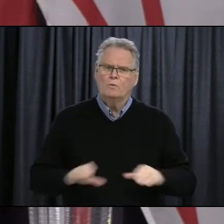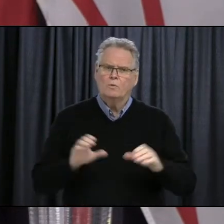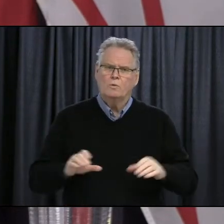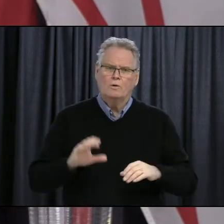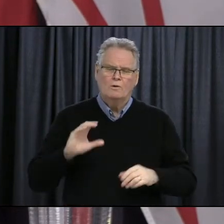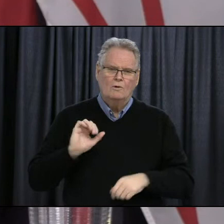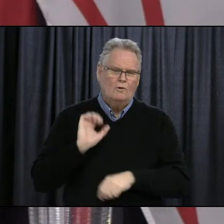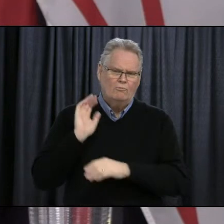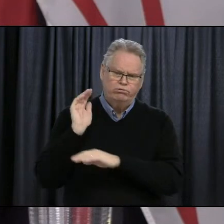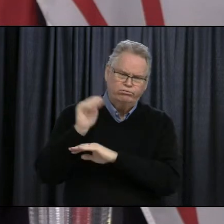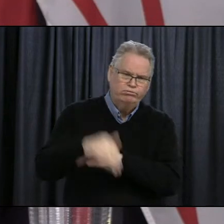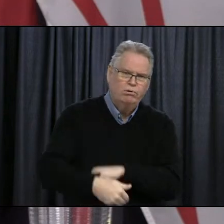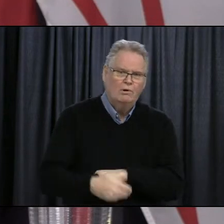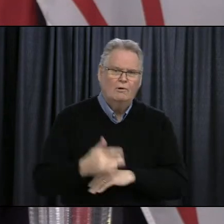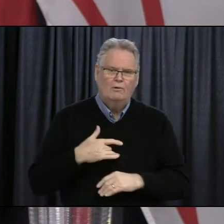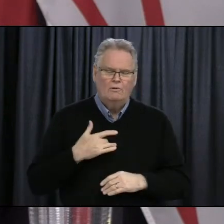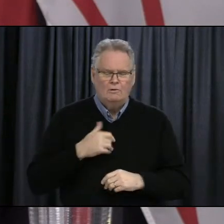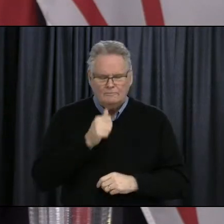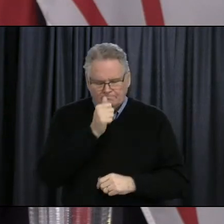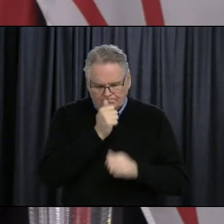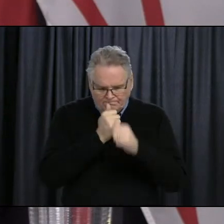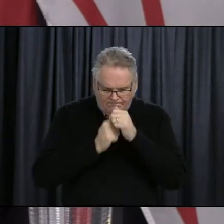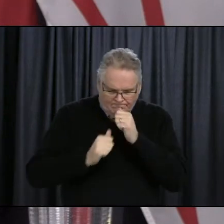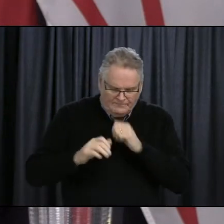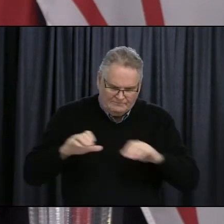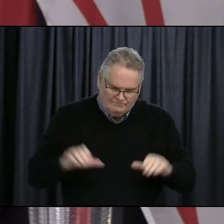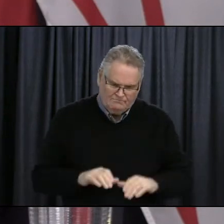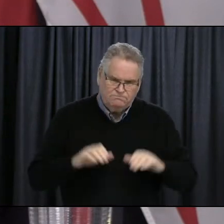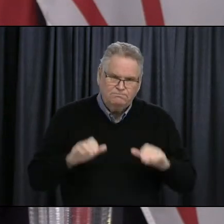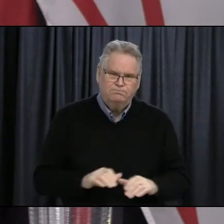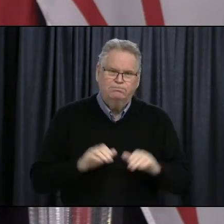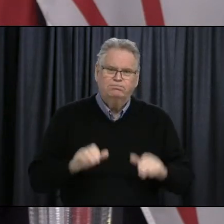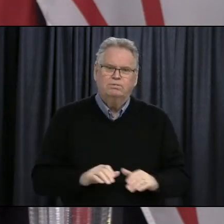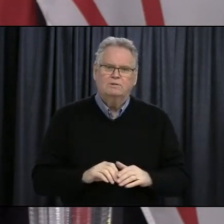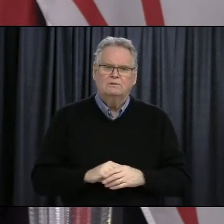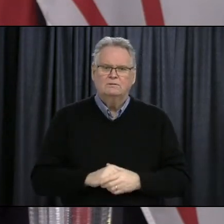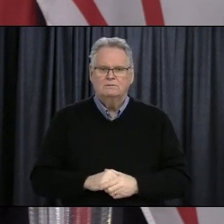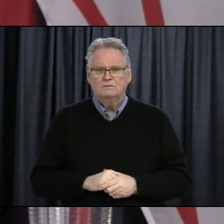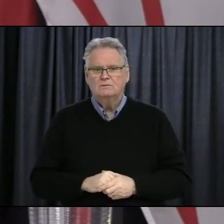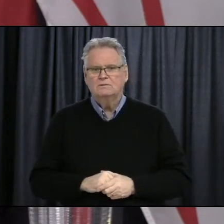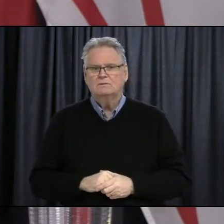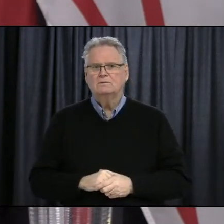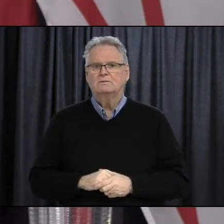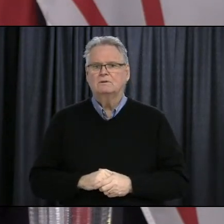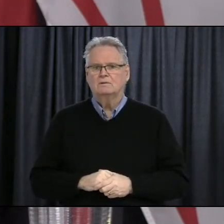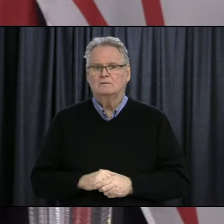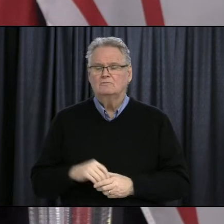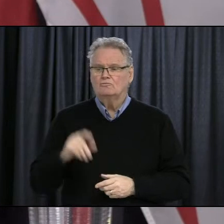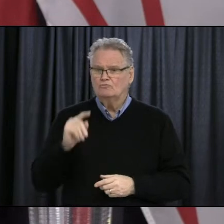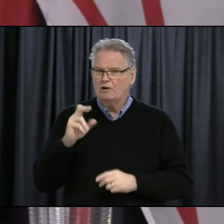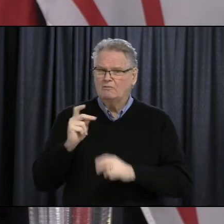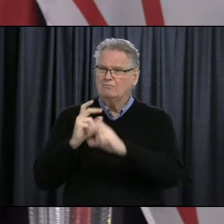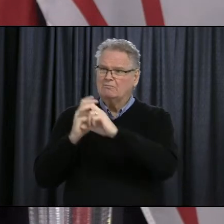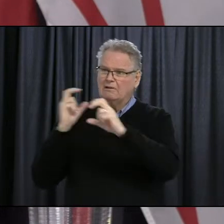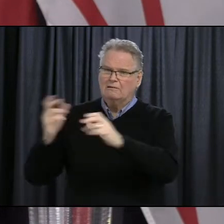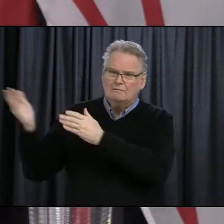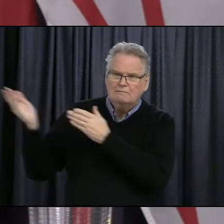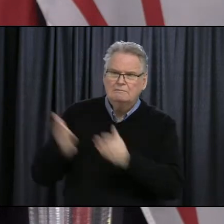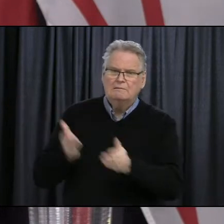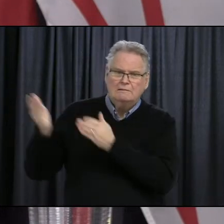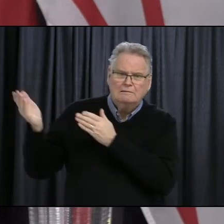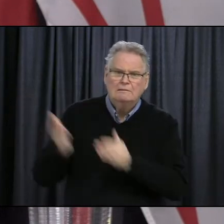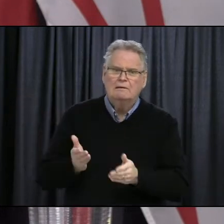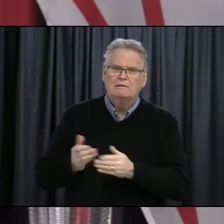need. And then there's the outpouring of support for truckers, the lifeline of our province. From Port aux Basques to